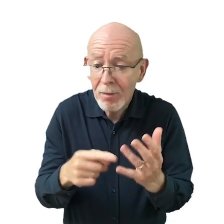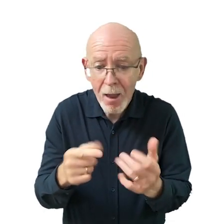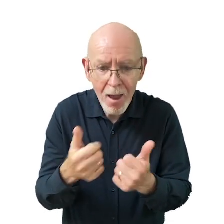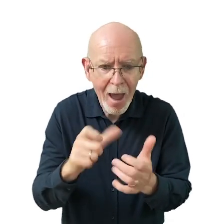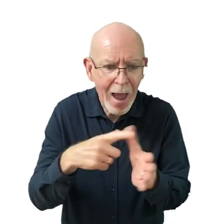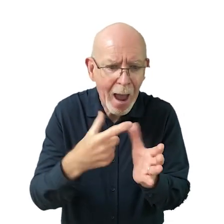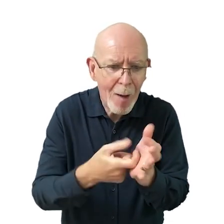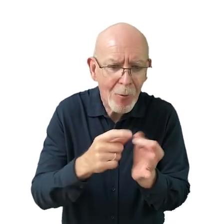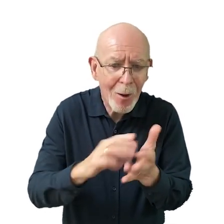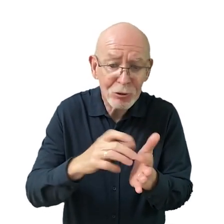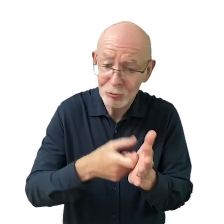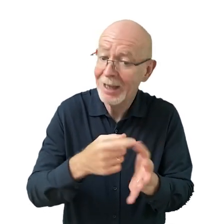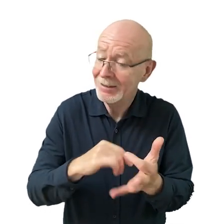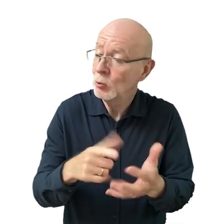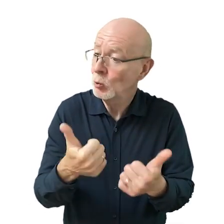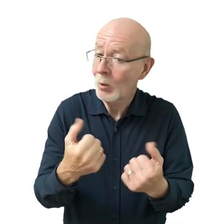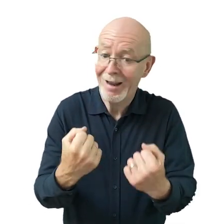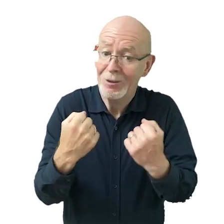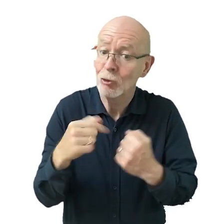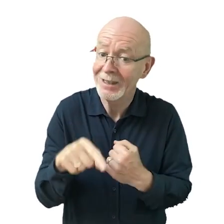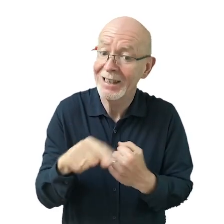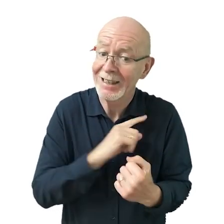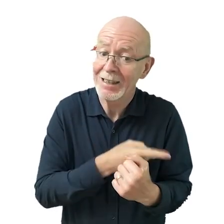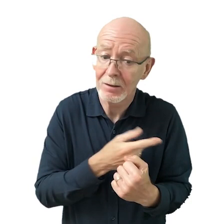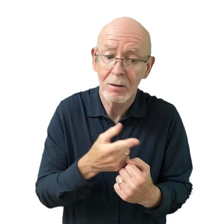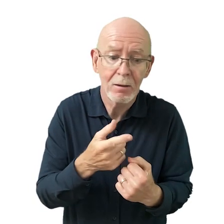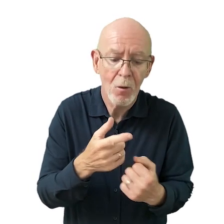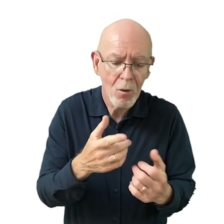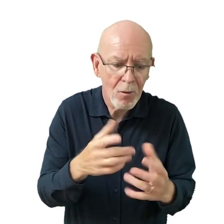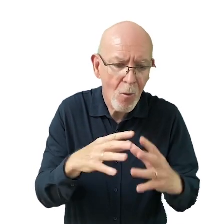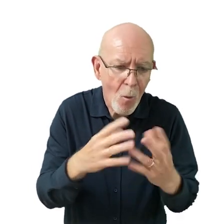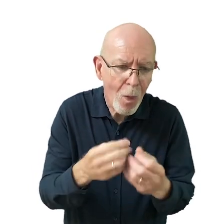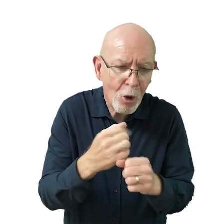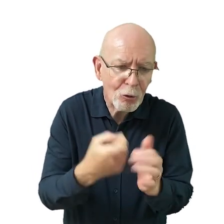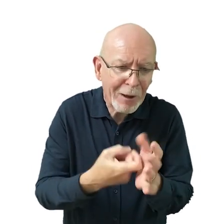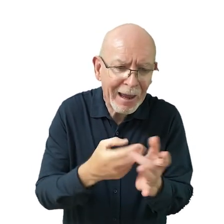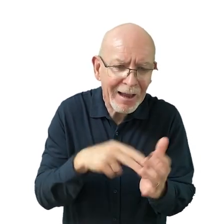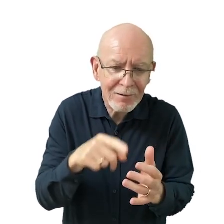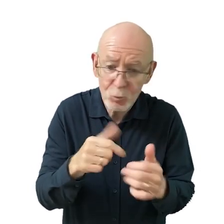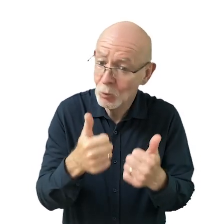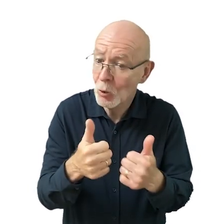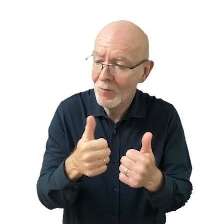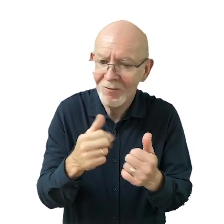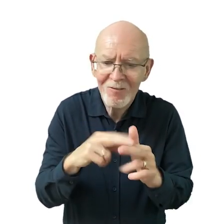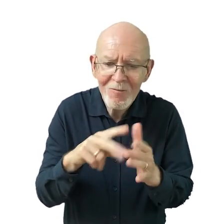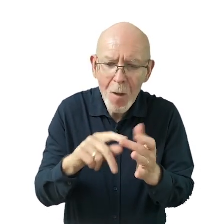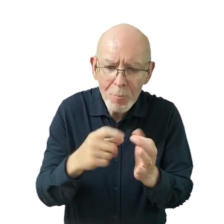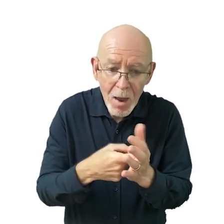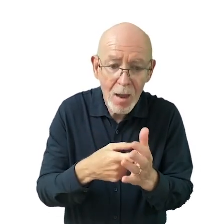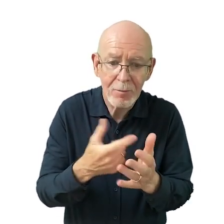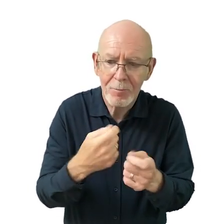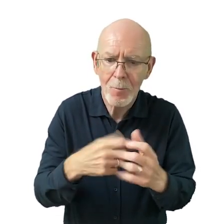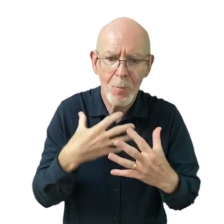starchy carbohydrates are a good source of energy. Whole grain types are good for fibre and release energy